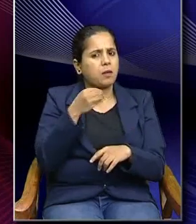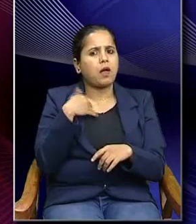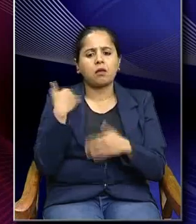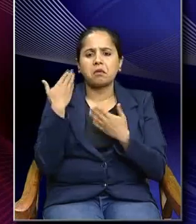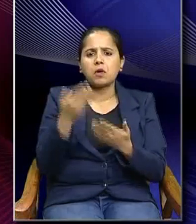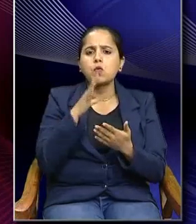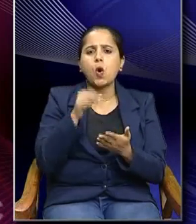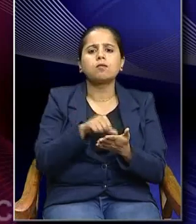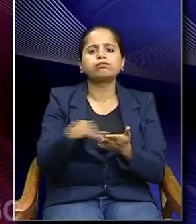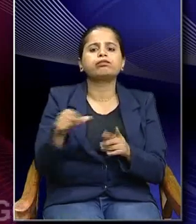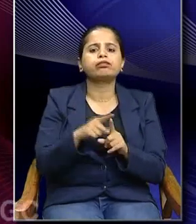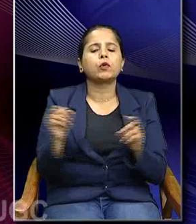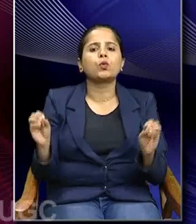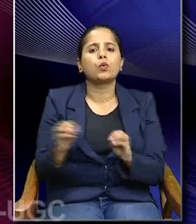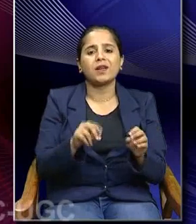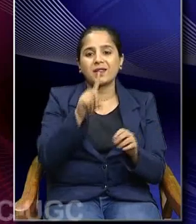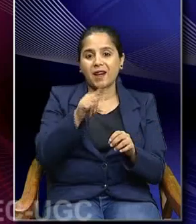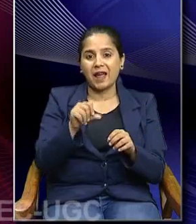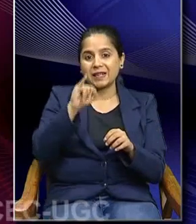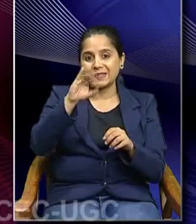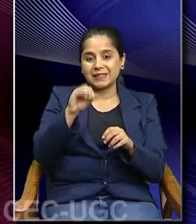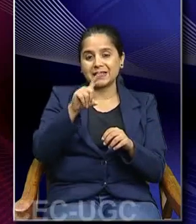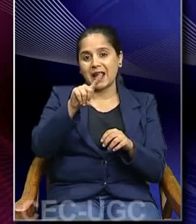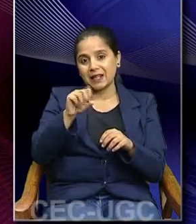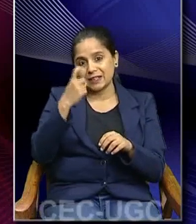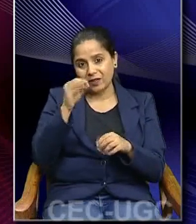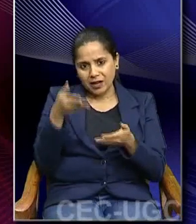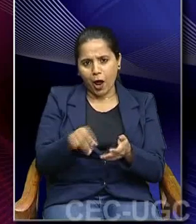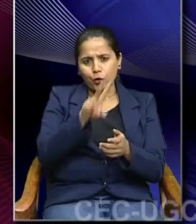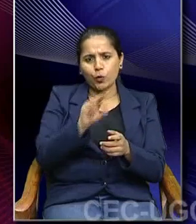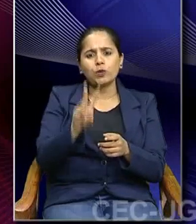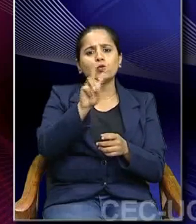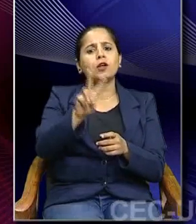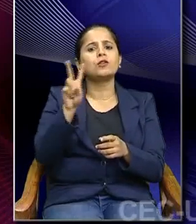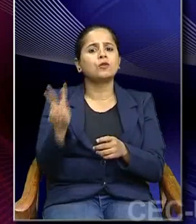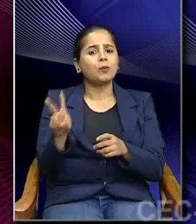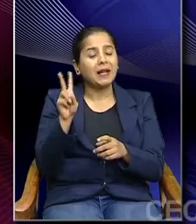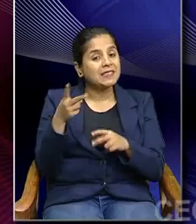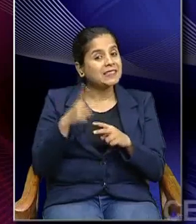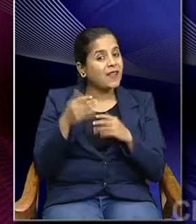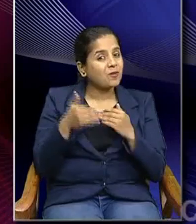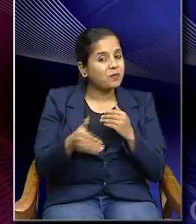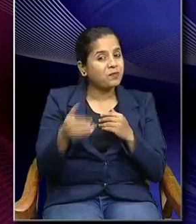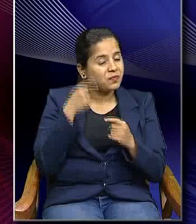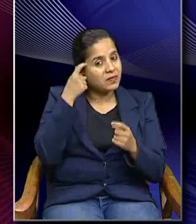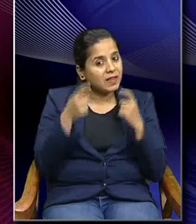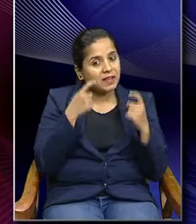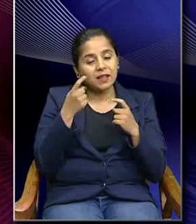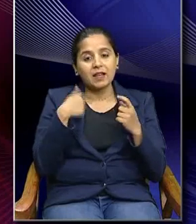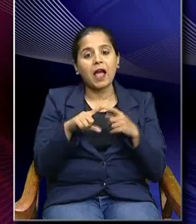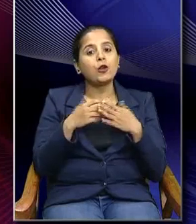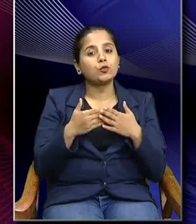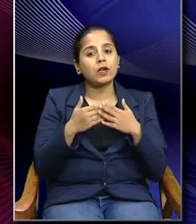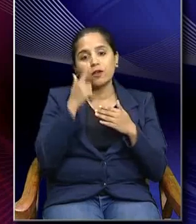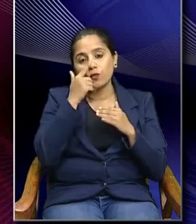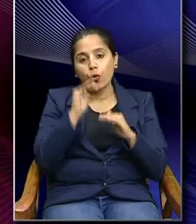not implemented. So, this is 1960s, 70s and we are here in 2022 and still thinking about educating